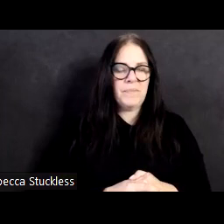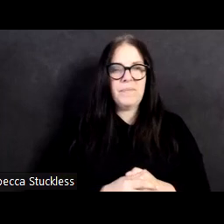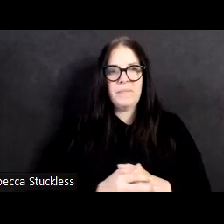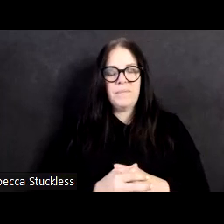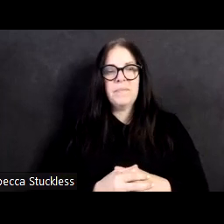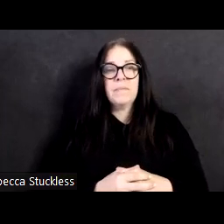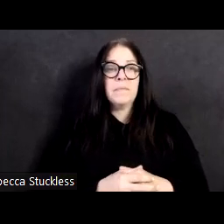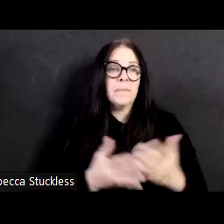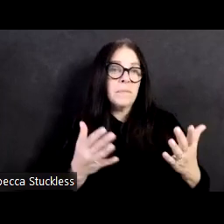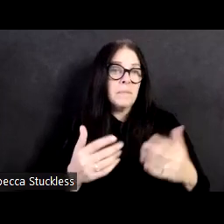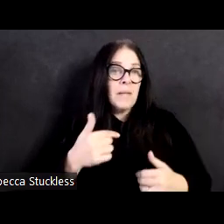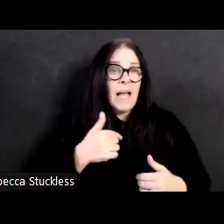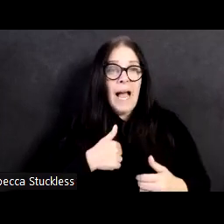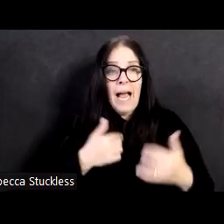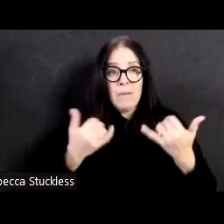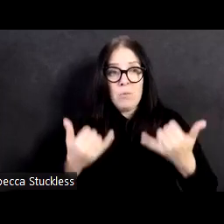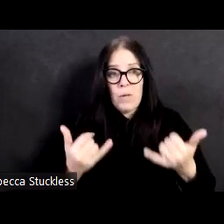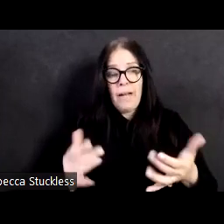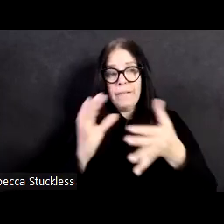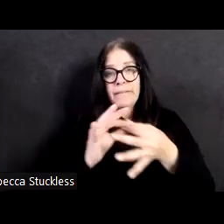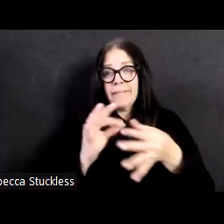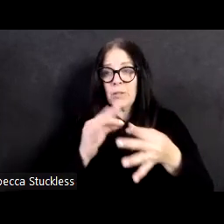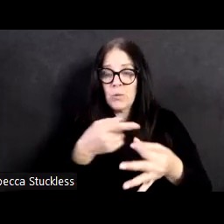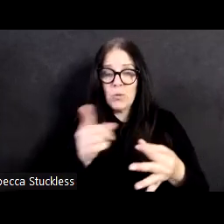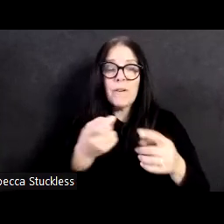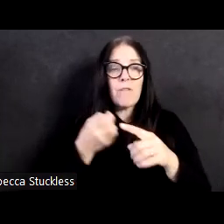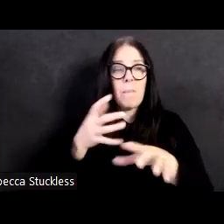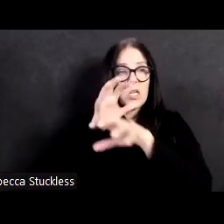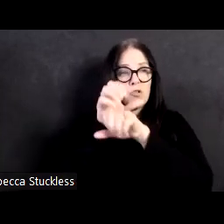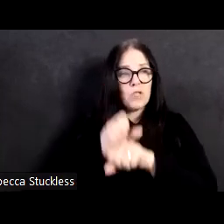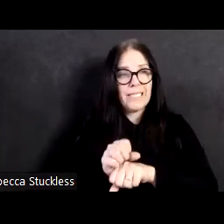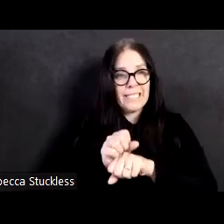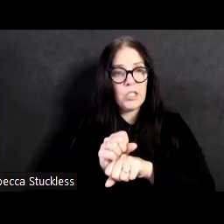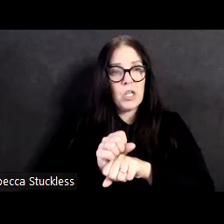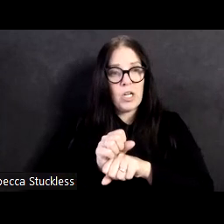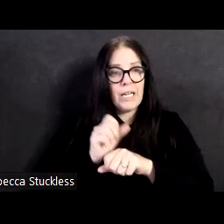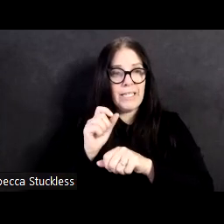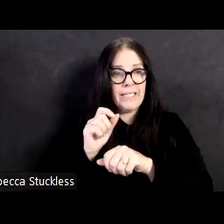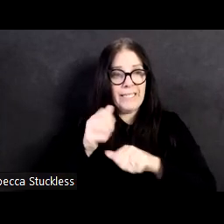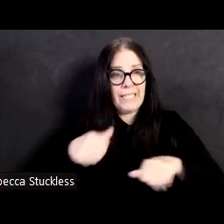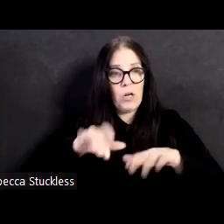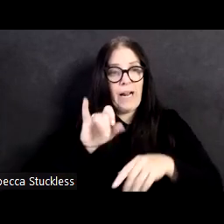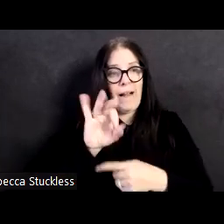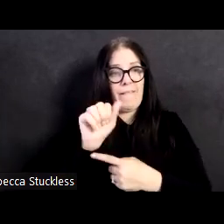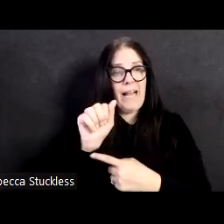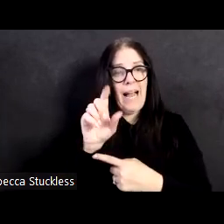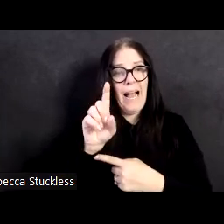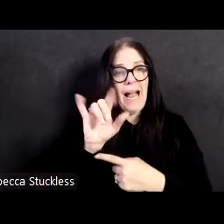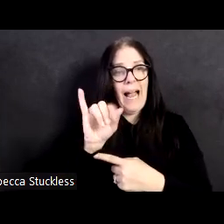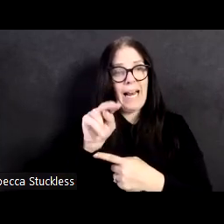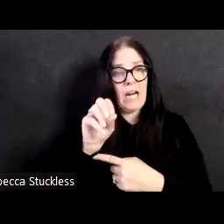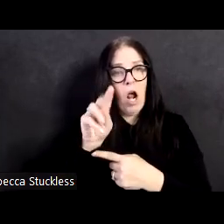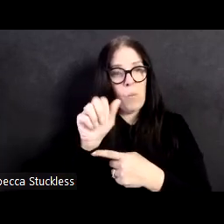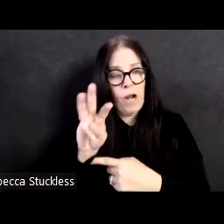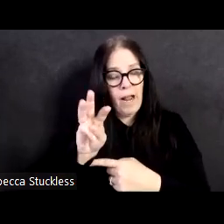I am speaking to you today from the traditional territory of the Adirondack, Anishinaabe, Haudenosaunee, and